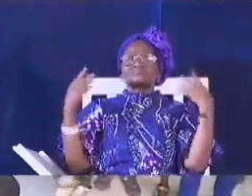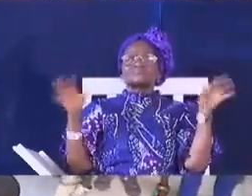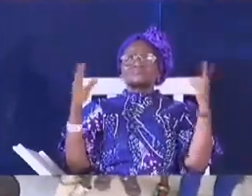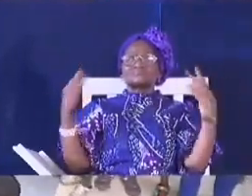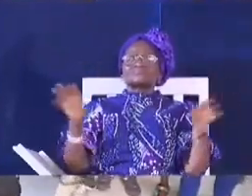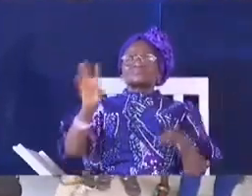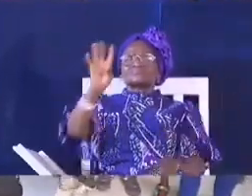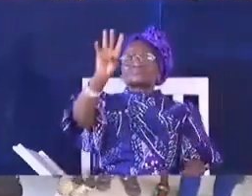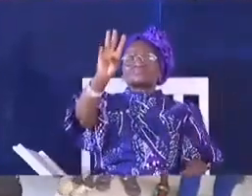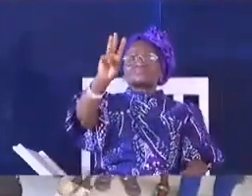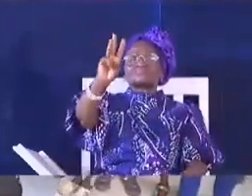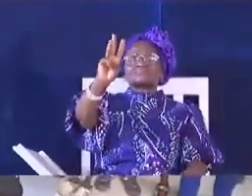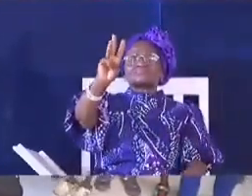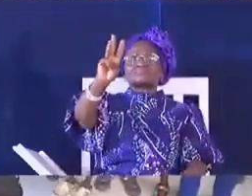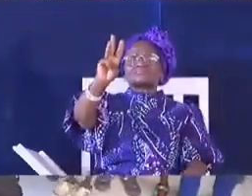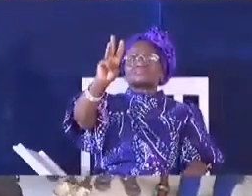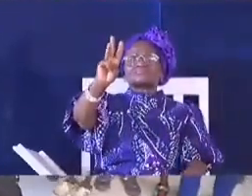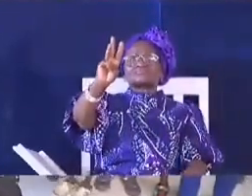Six.